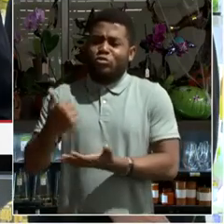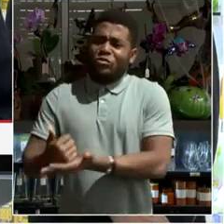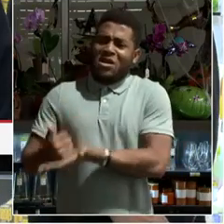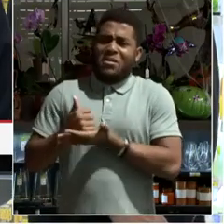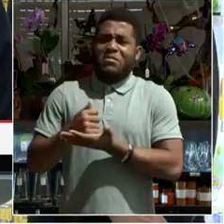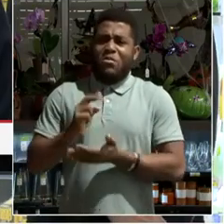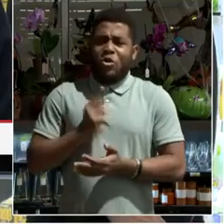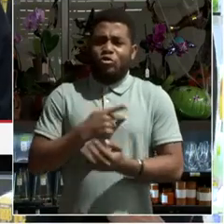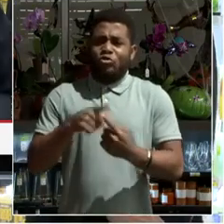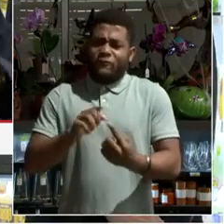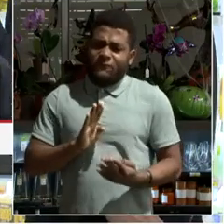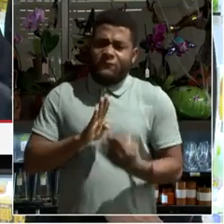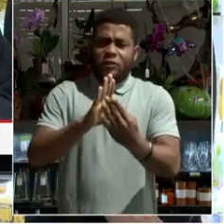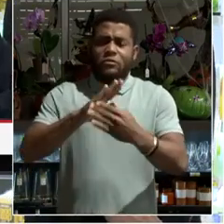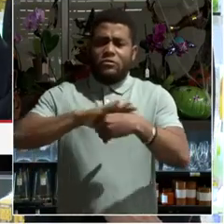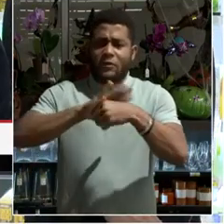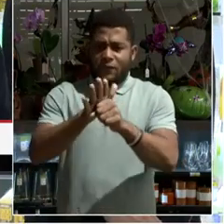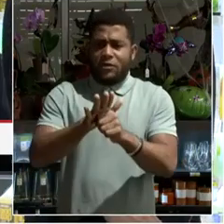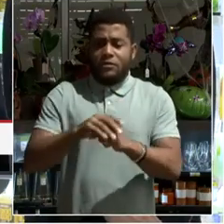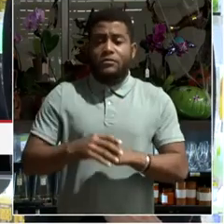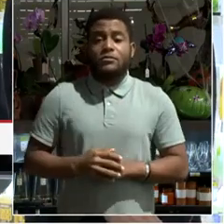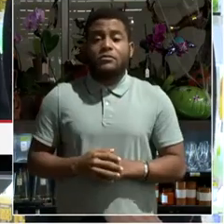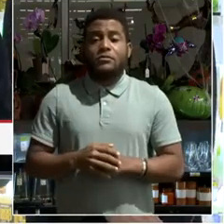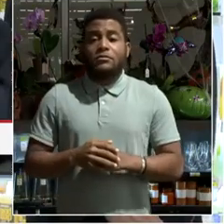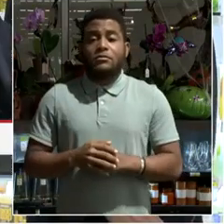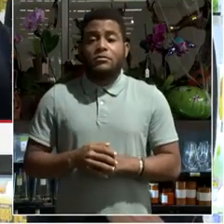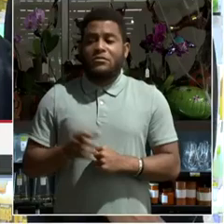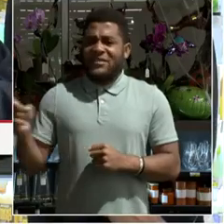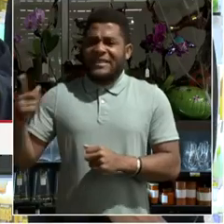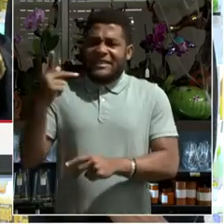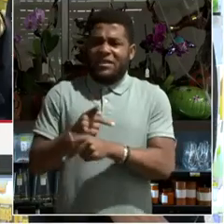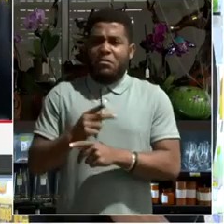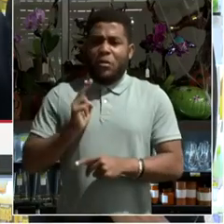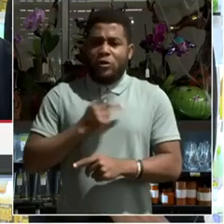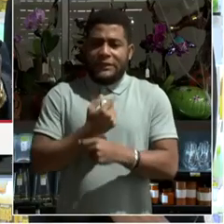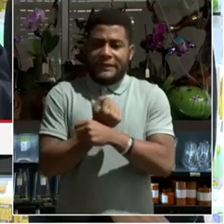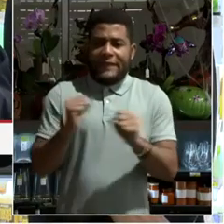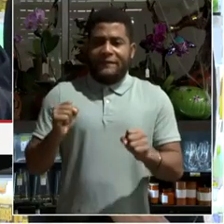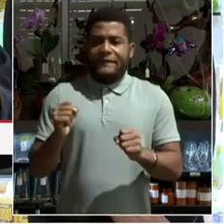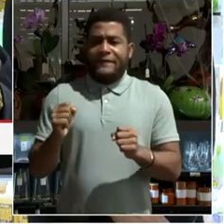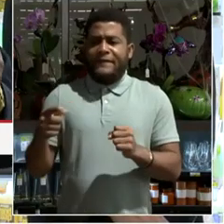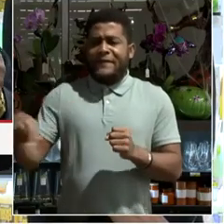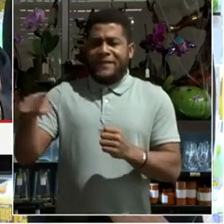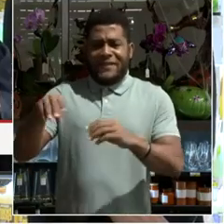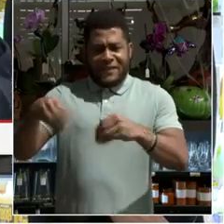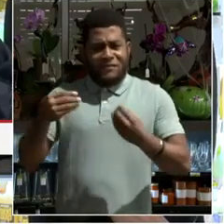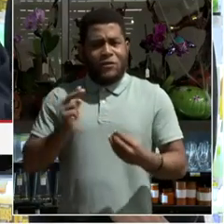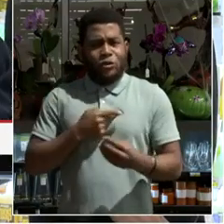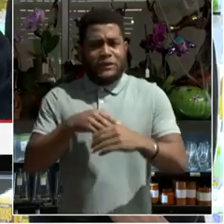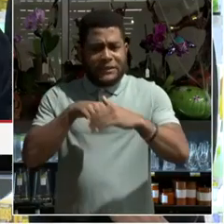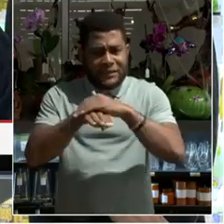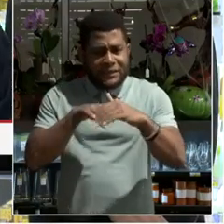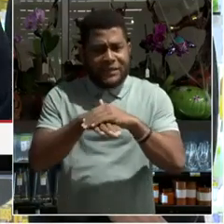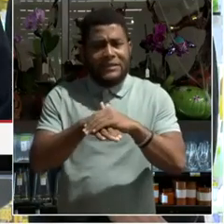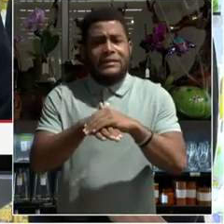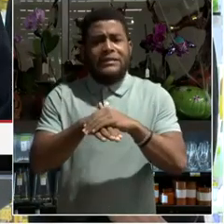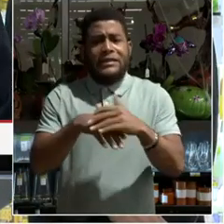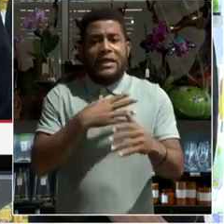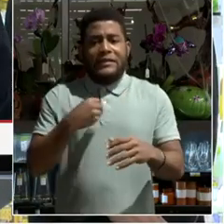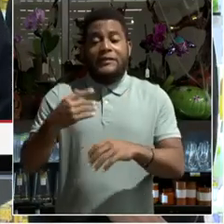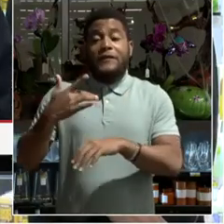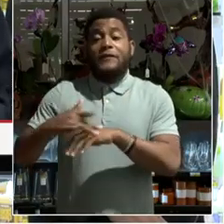pandemic head on. She has kept us safe. She's given us accessibility and